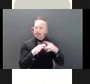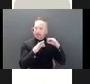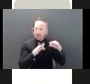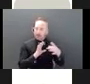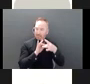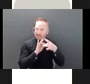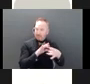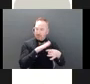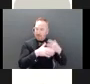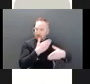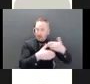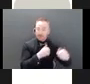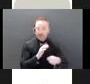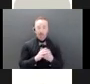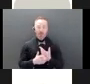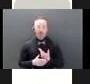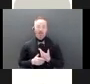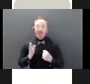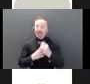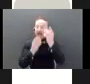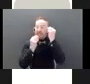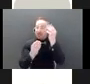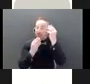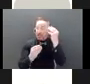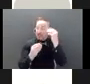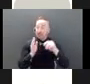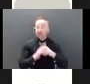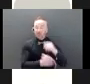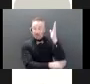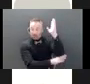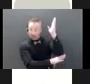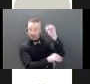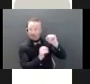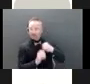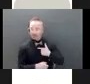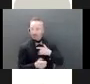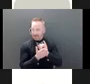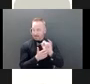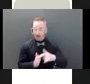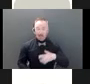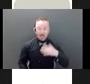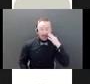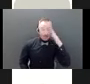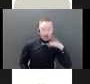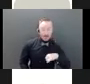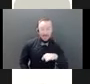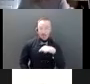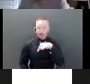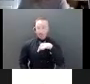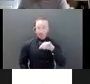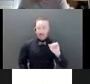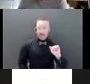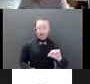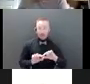So that's all the information I have to present. I know there's lots of questions that have been coming up in the Q&A box.